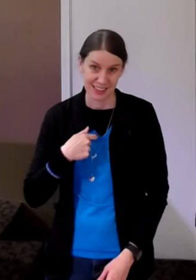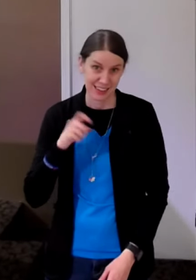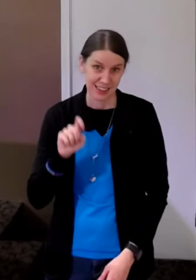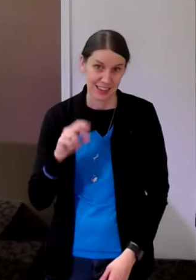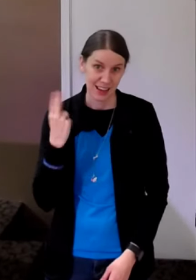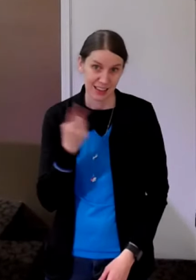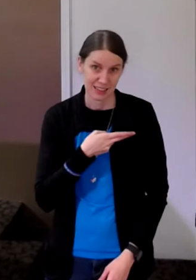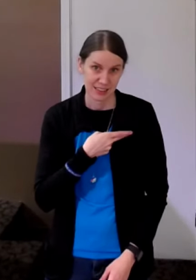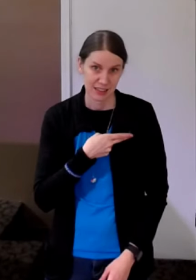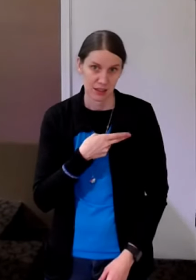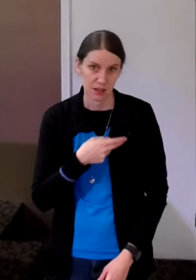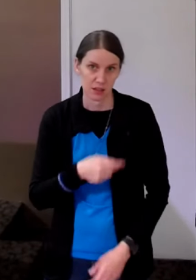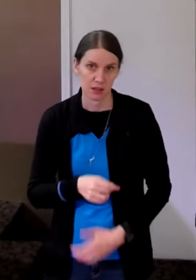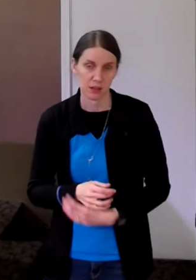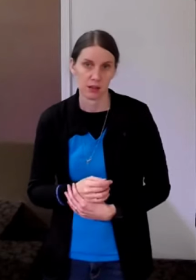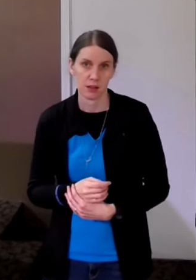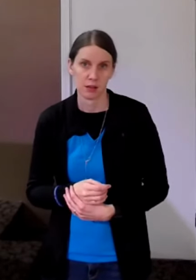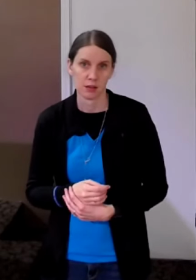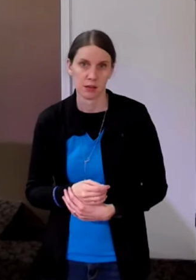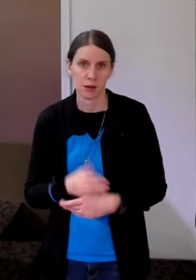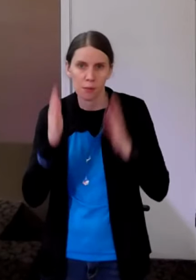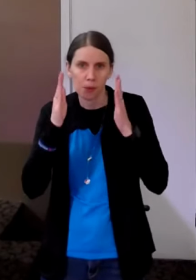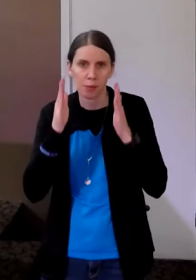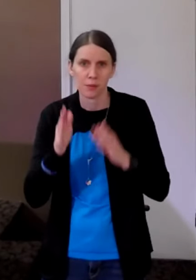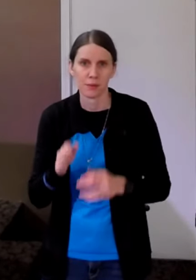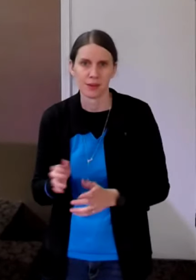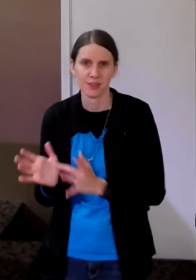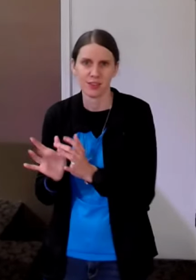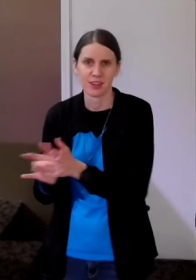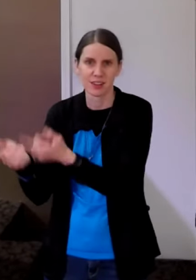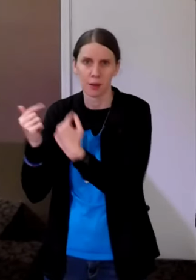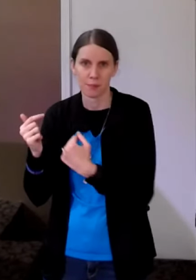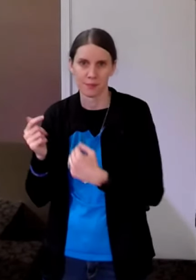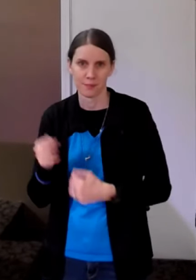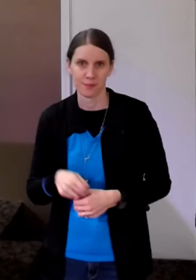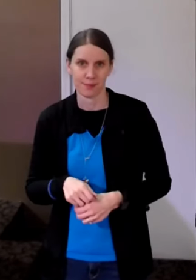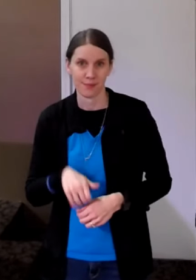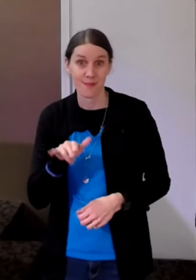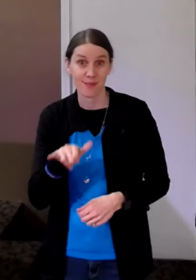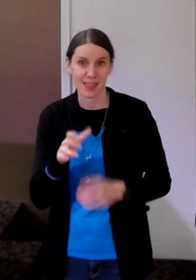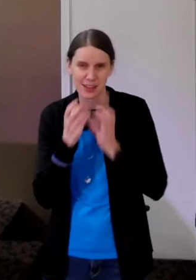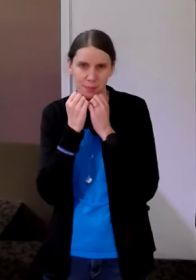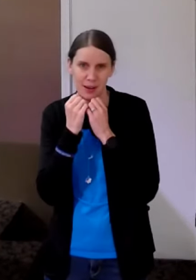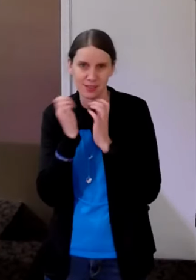to say, behold, hey, look at that. That's what matters,